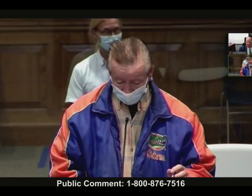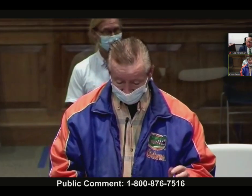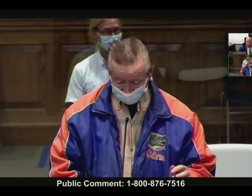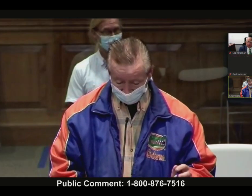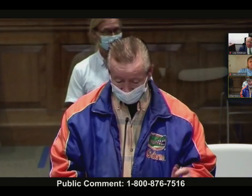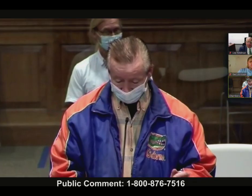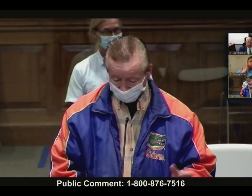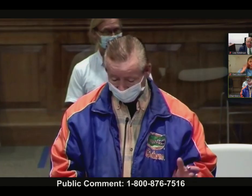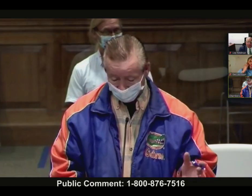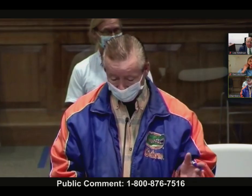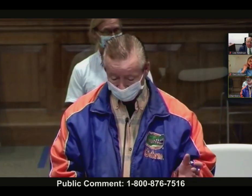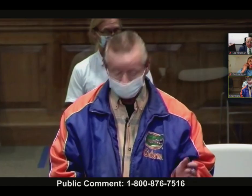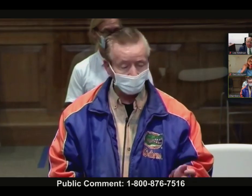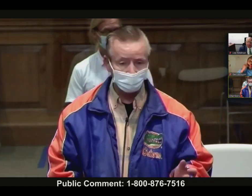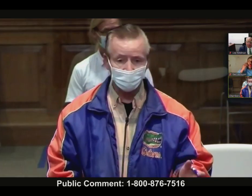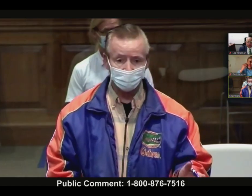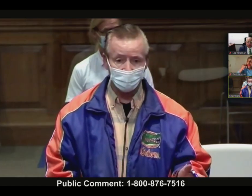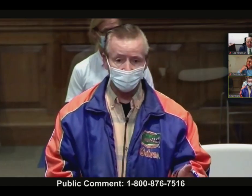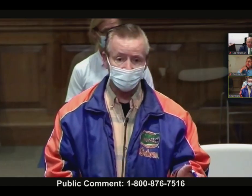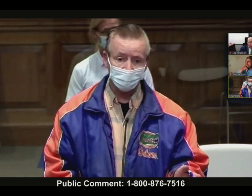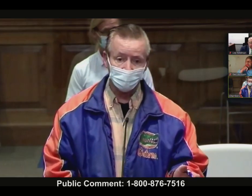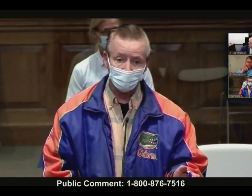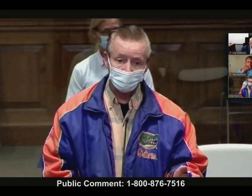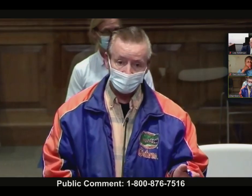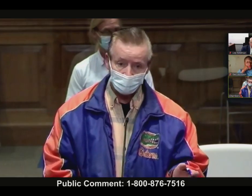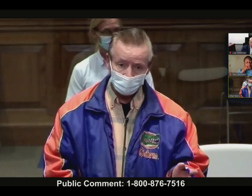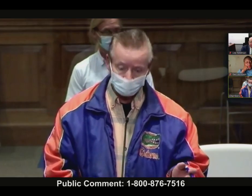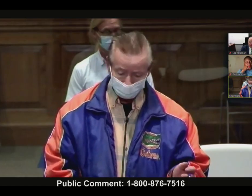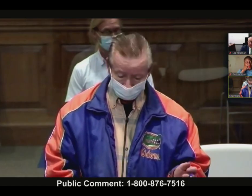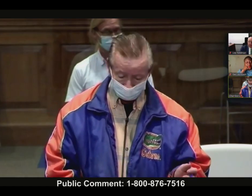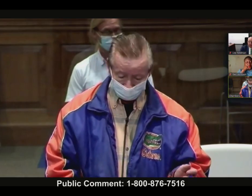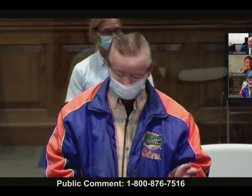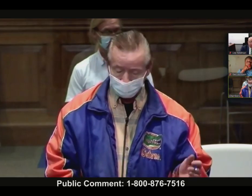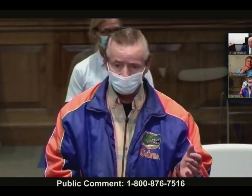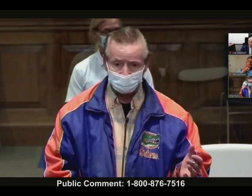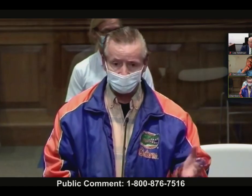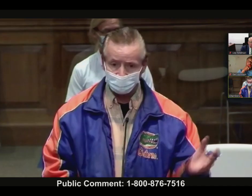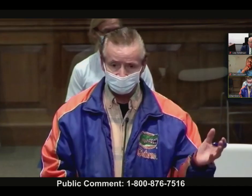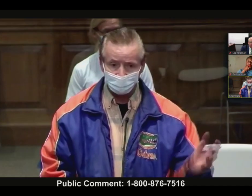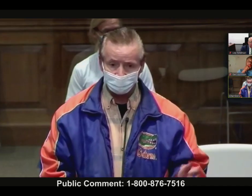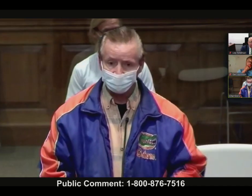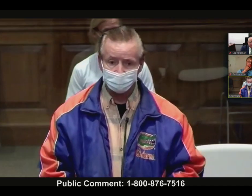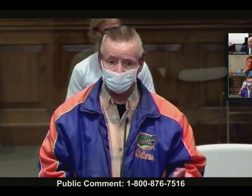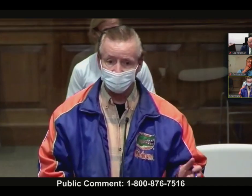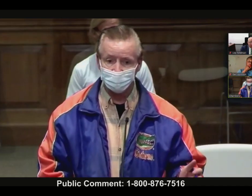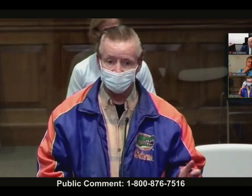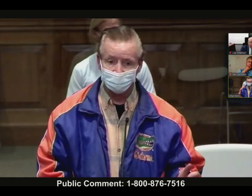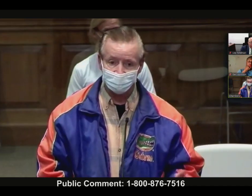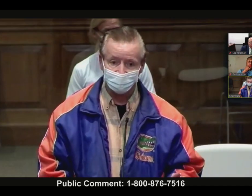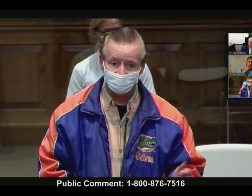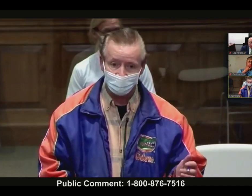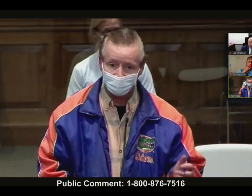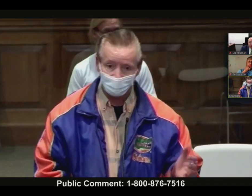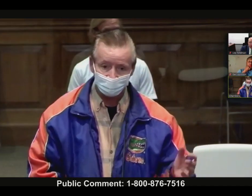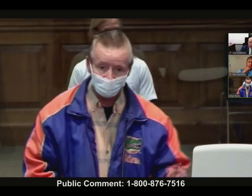are not looking forward to a roundabout being there. Some people, like myself, are still not getting used to